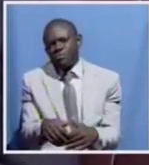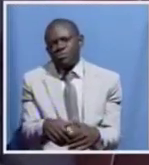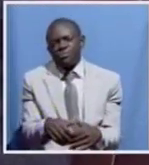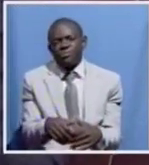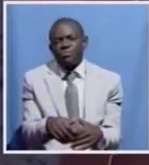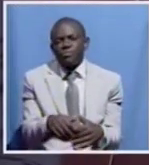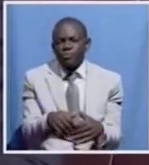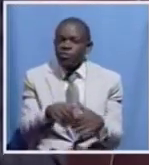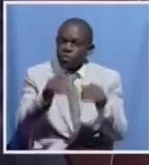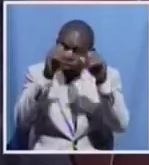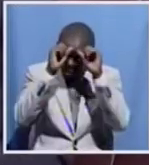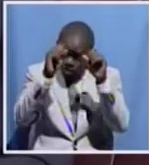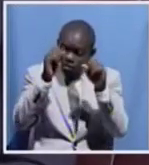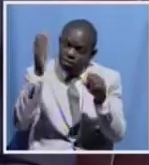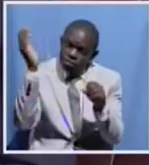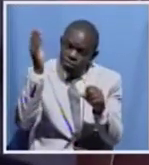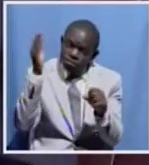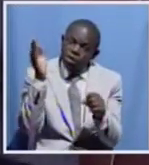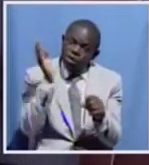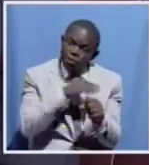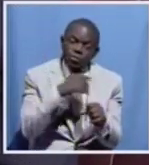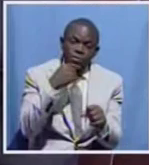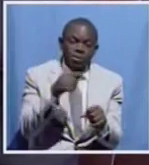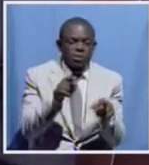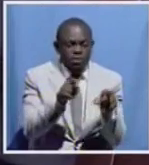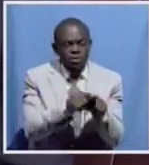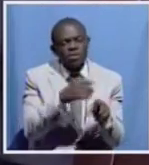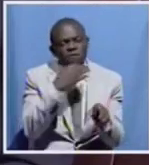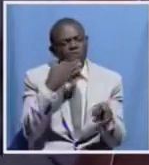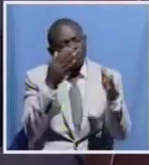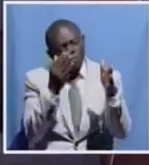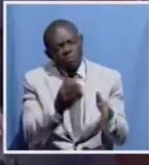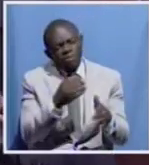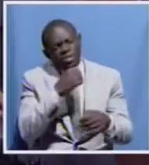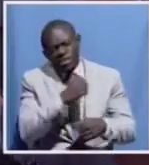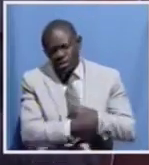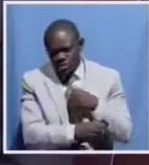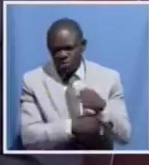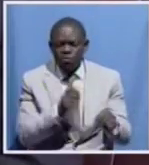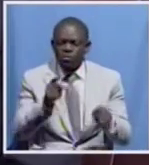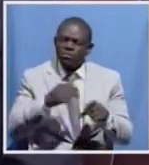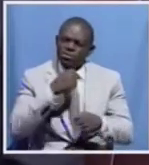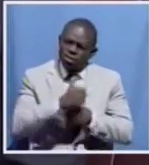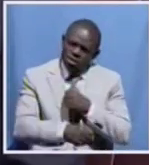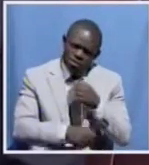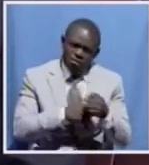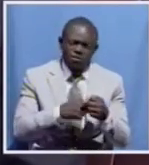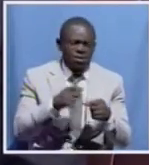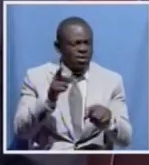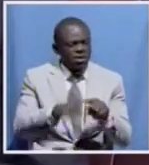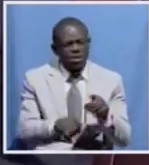about people in the agriculture sector suffering the same. You suffer the same. So because of this